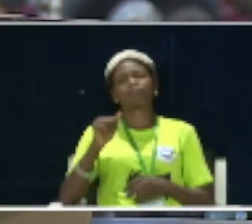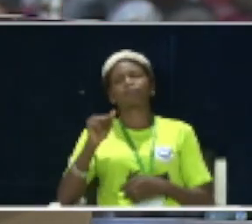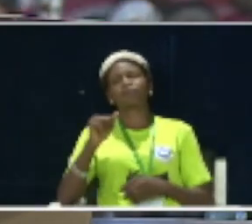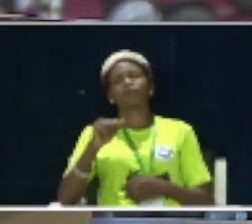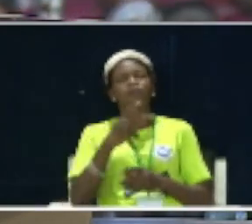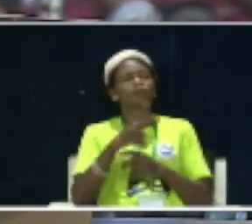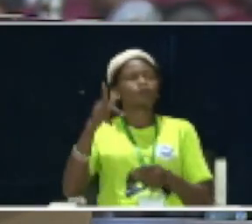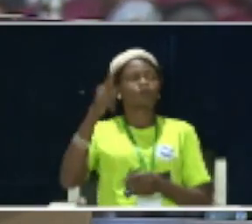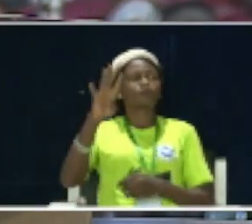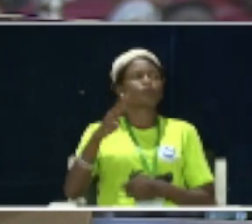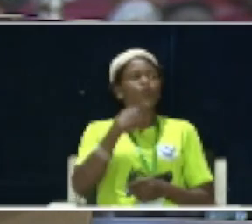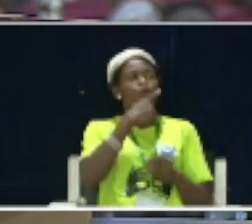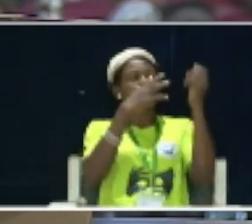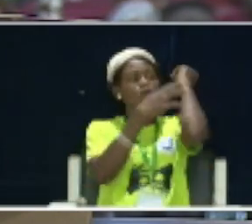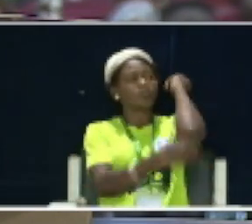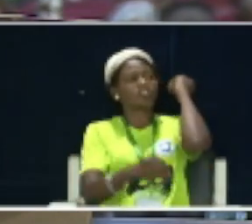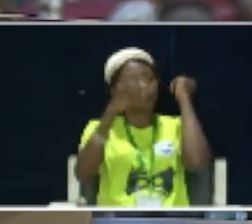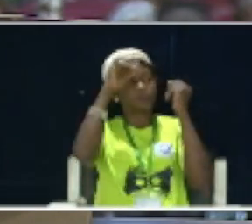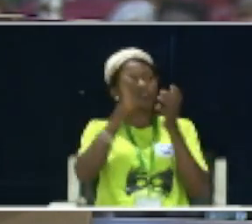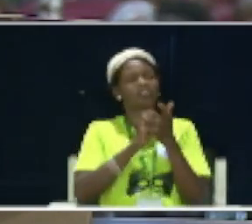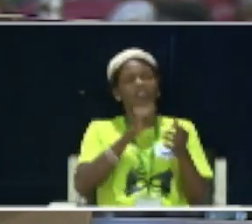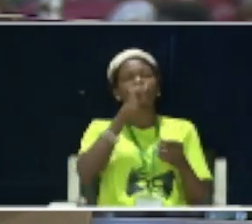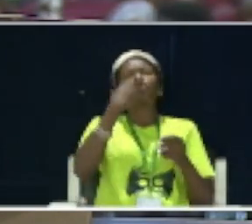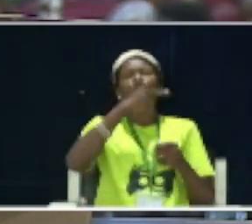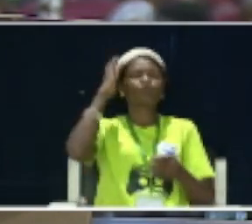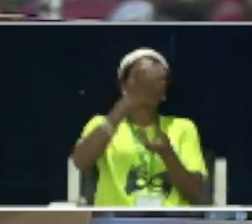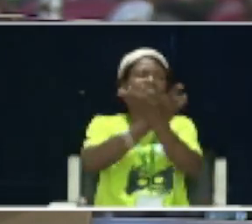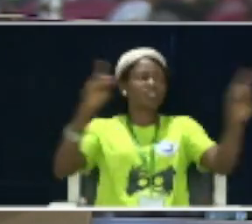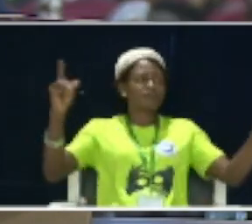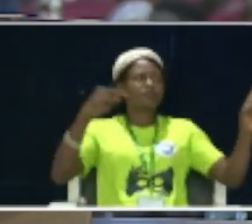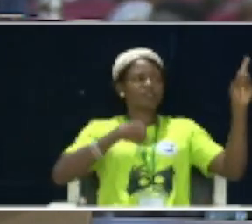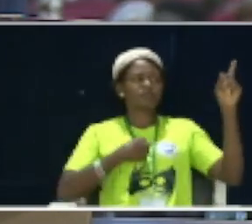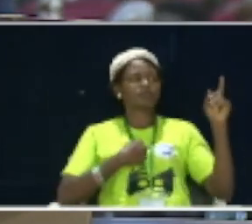Verse 24, oh, wretched man that I am, who will deliver me?